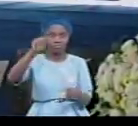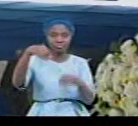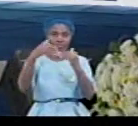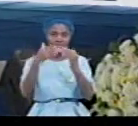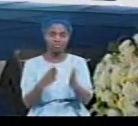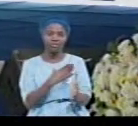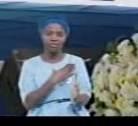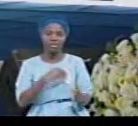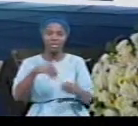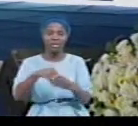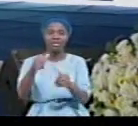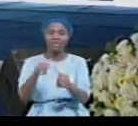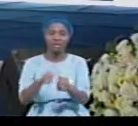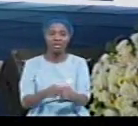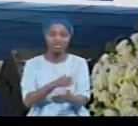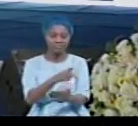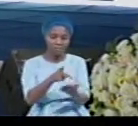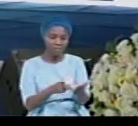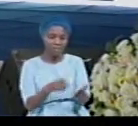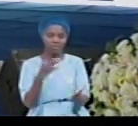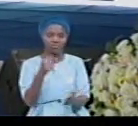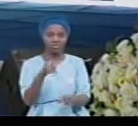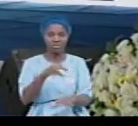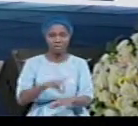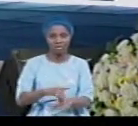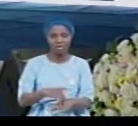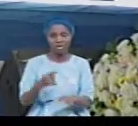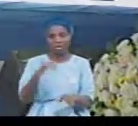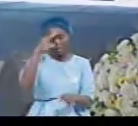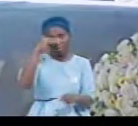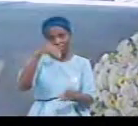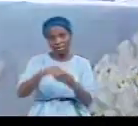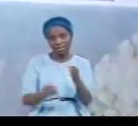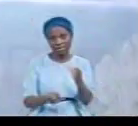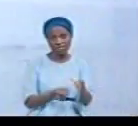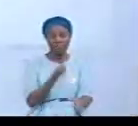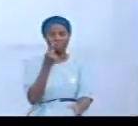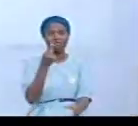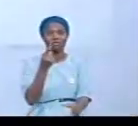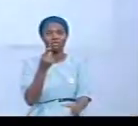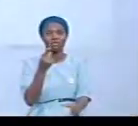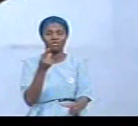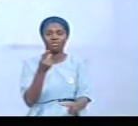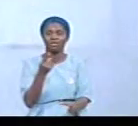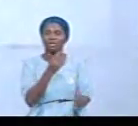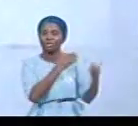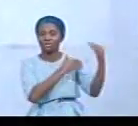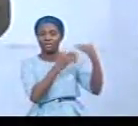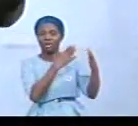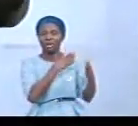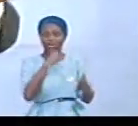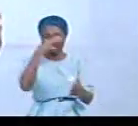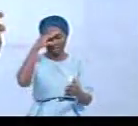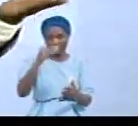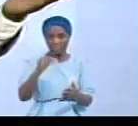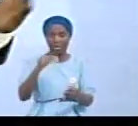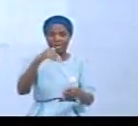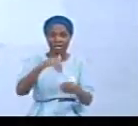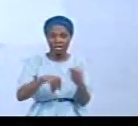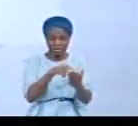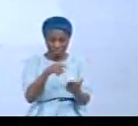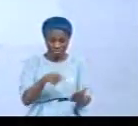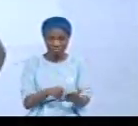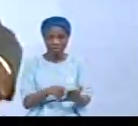the earth. The man in the first century and the man in this century, by faith. It's all